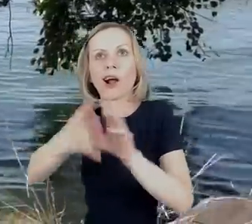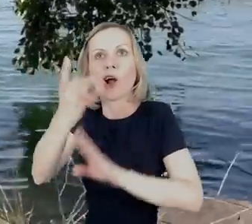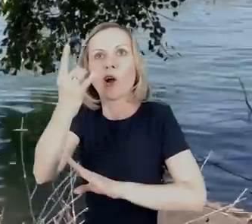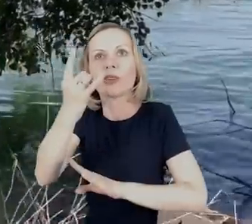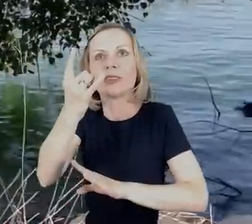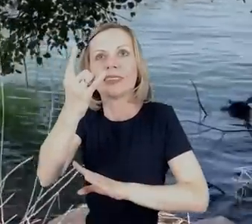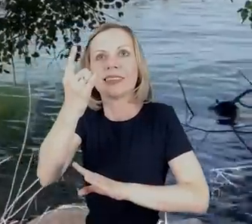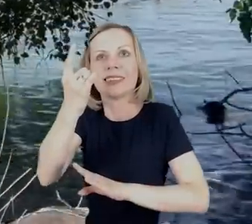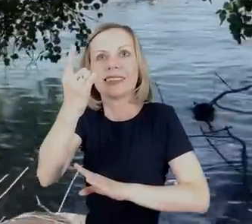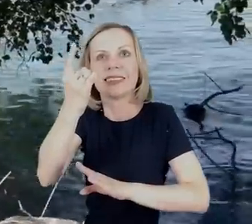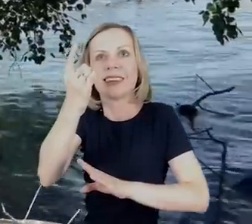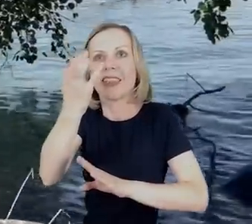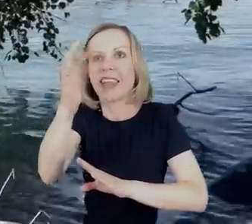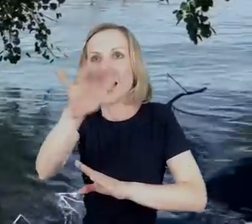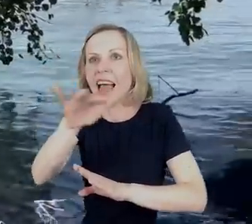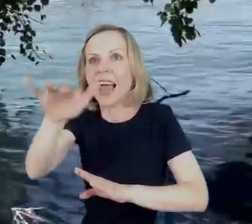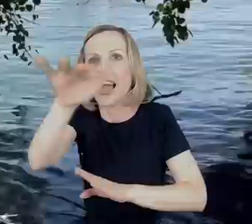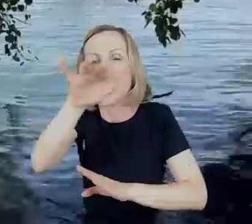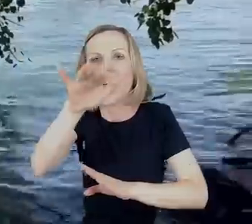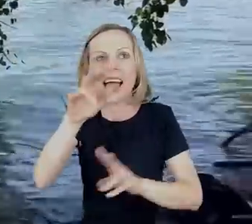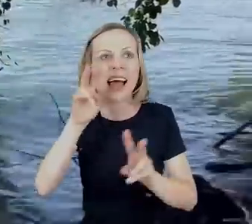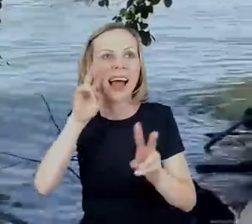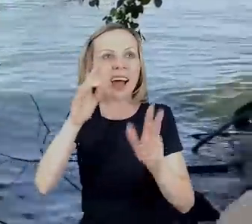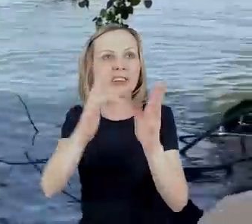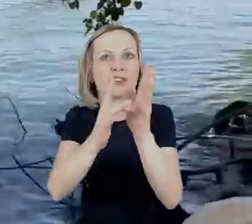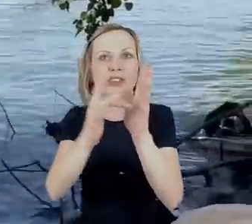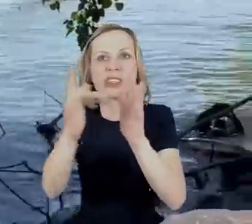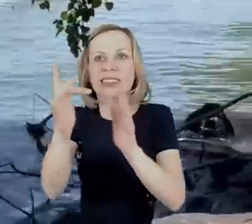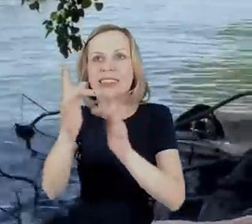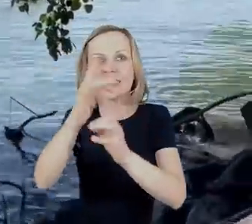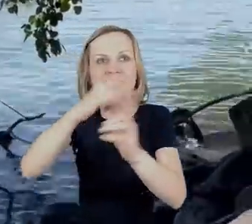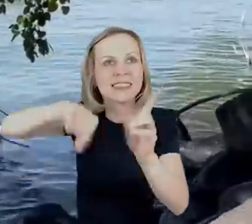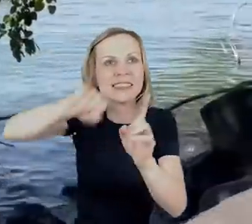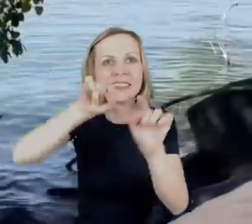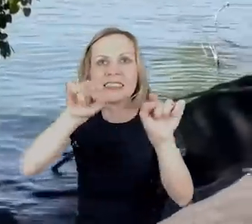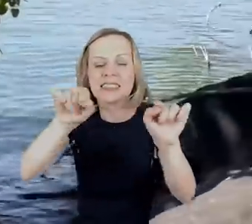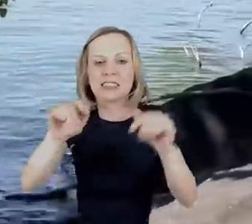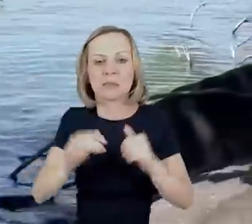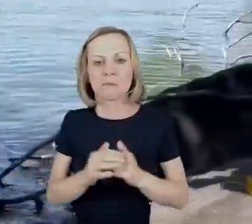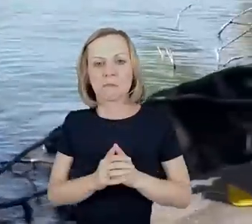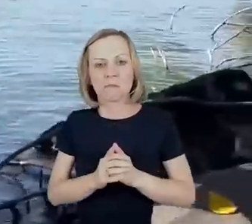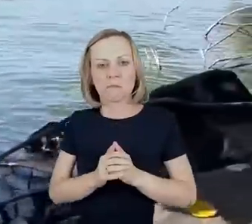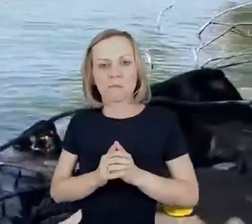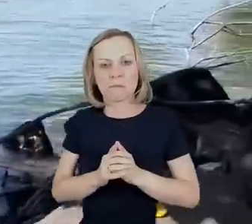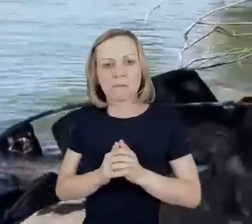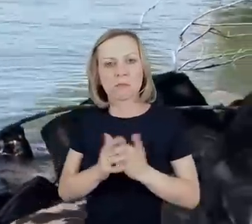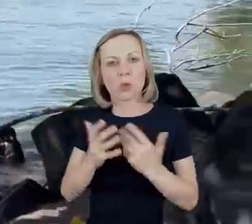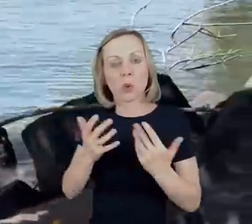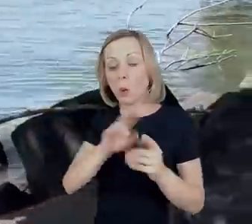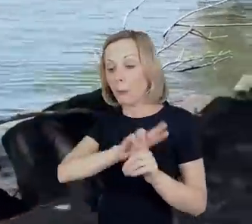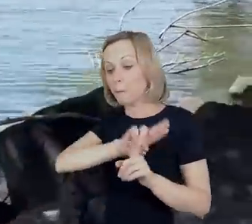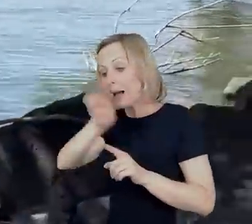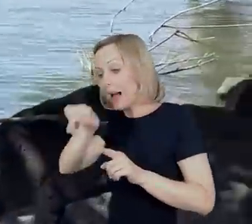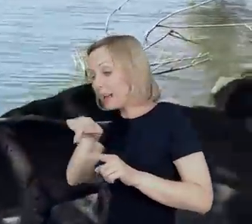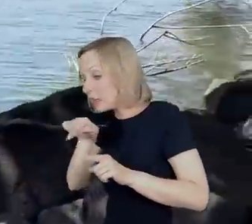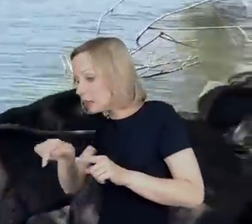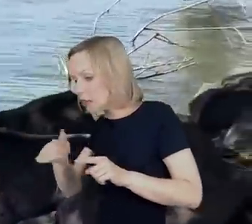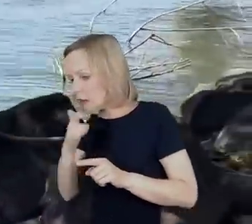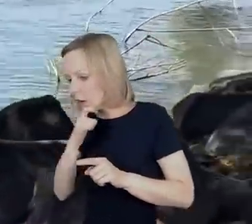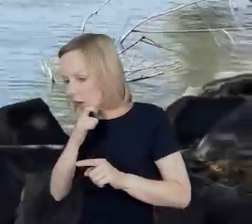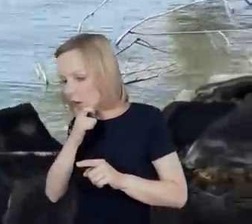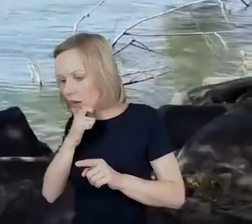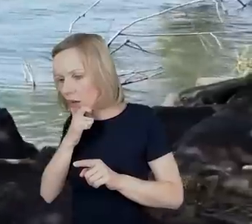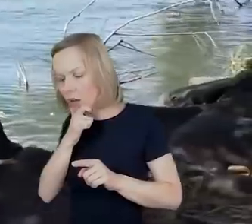Or it's like coming back to the Sea of Galilee and realizing that Christ, through his grace, has washed you